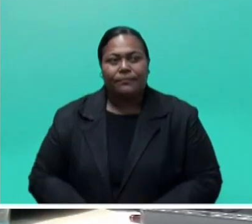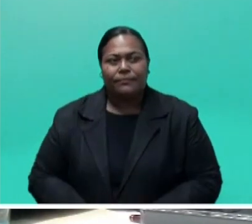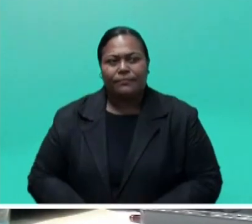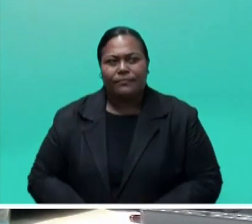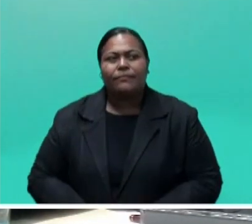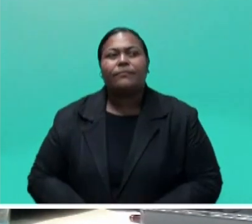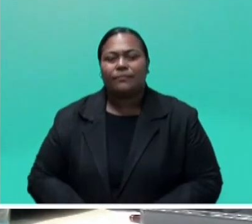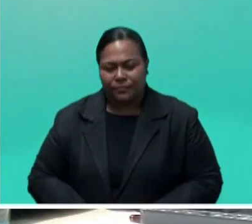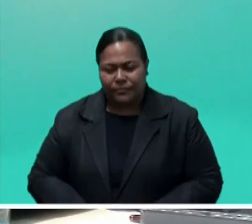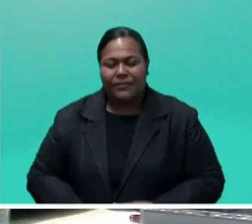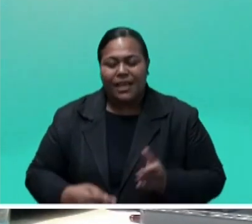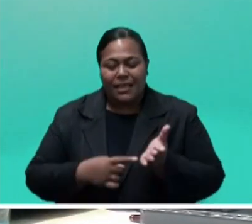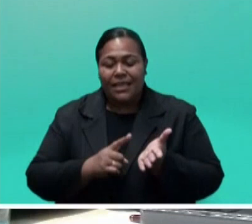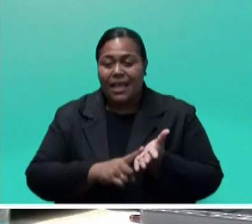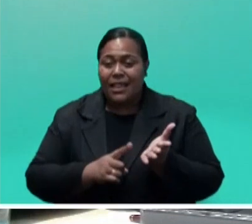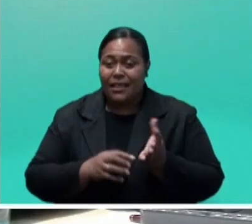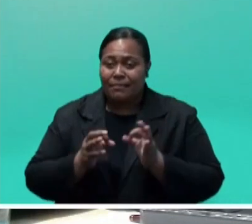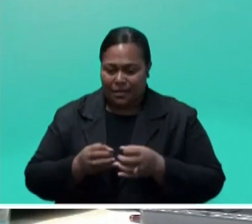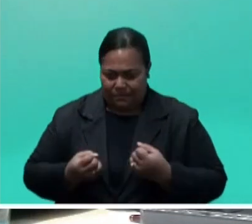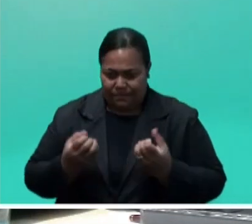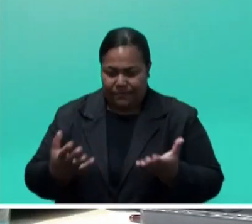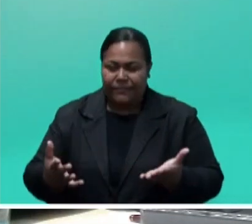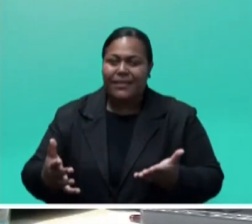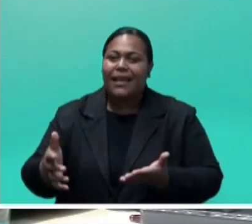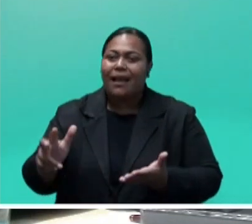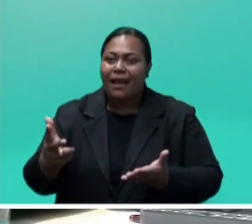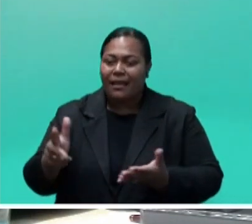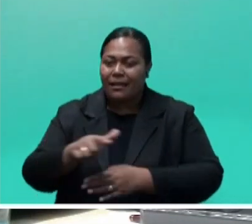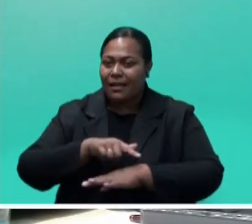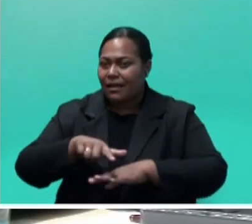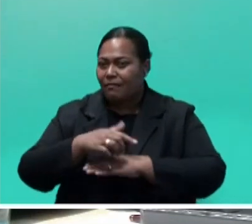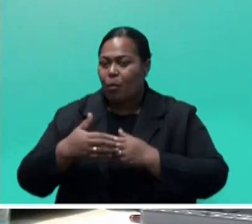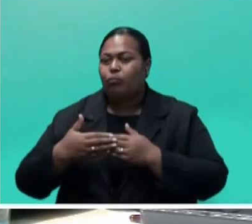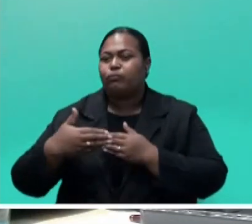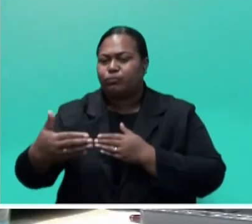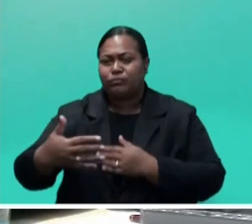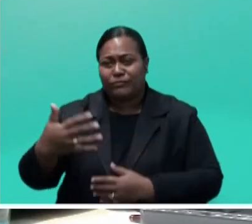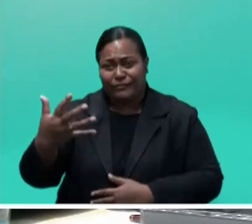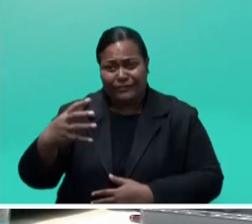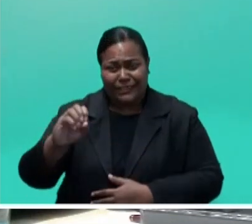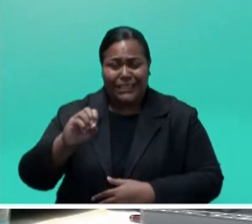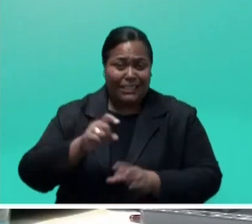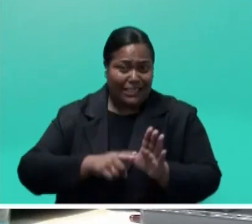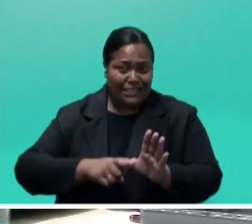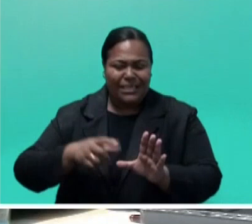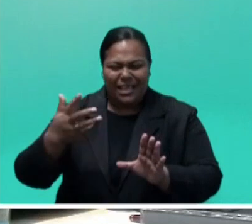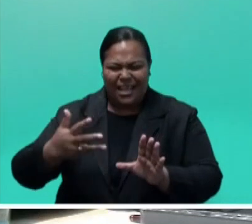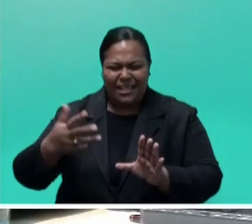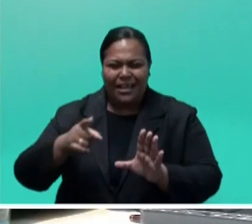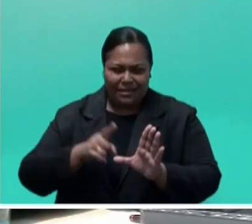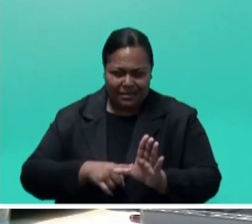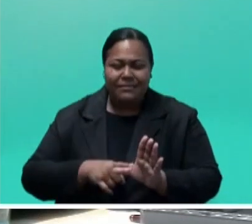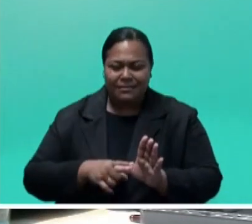has considered offering leases on a longer term as an option, especially 50 years or 99 years